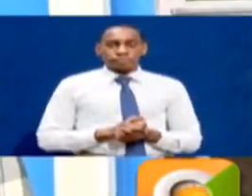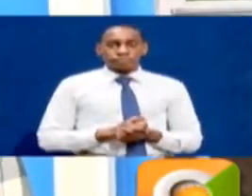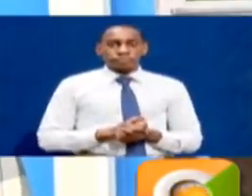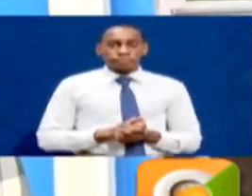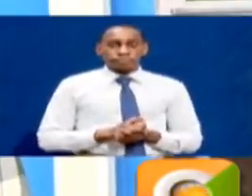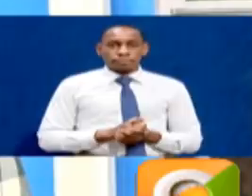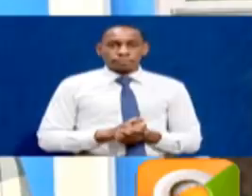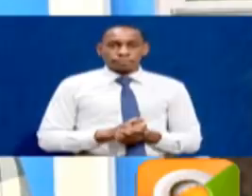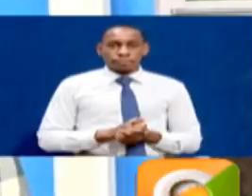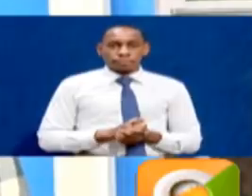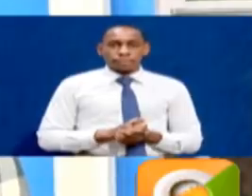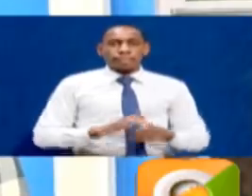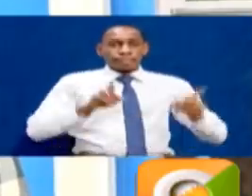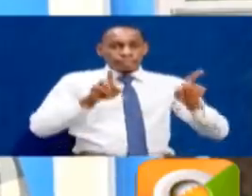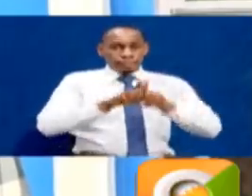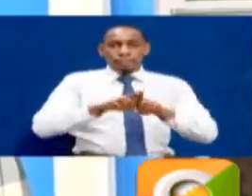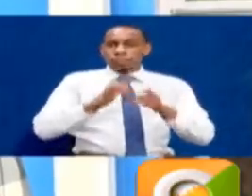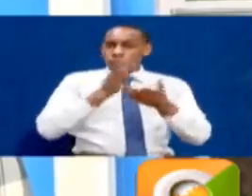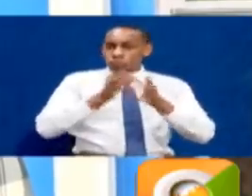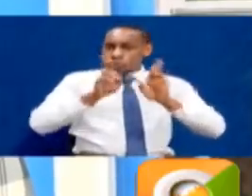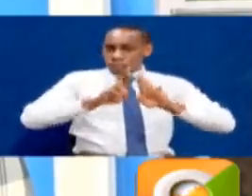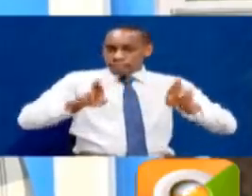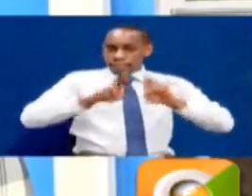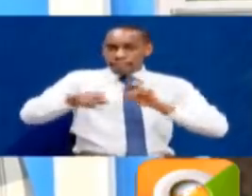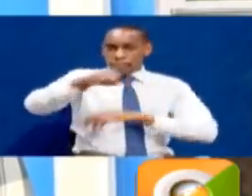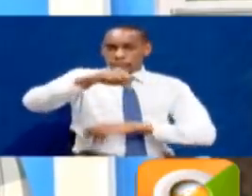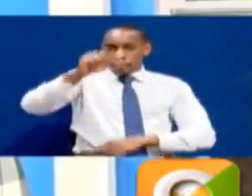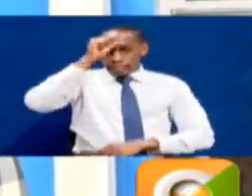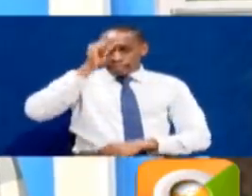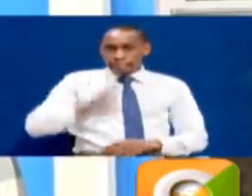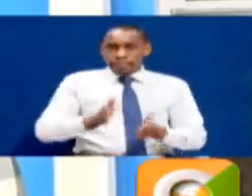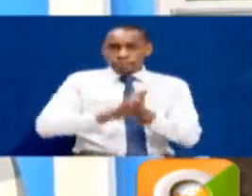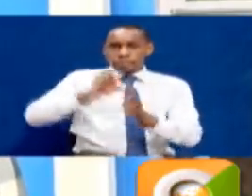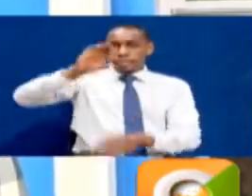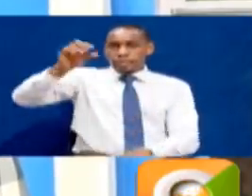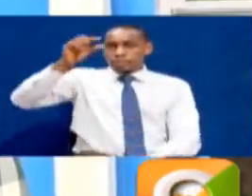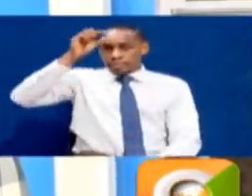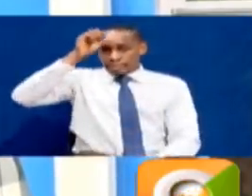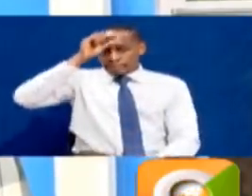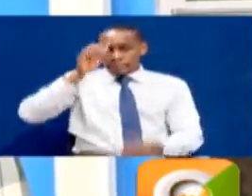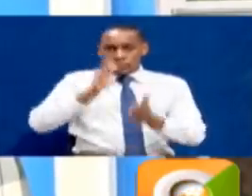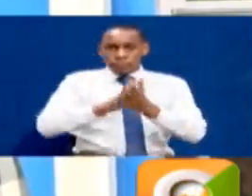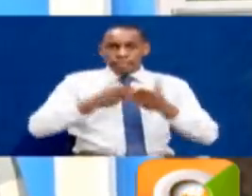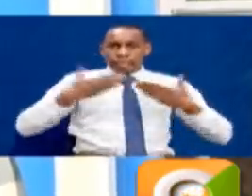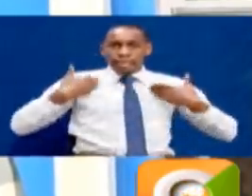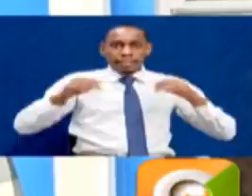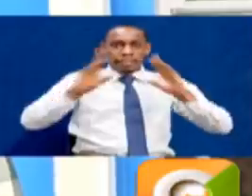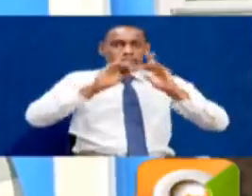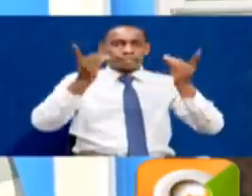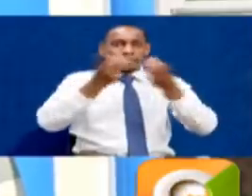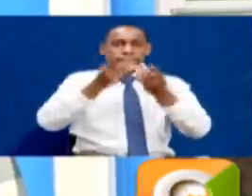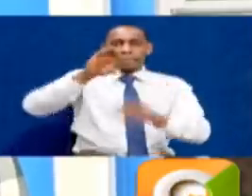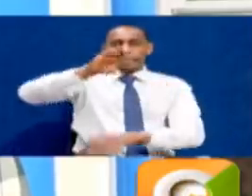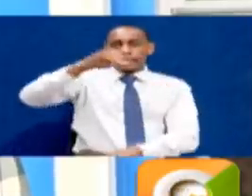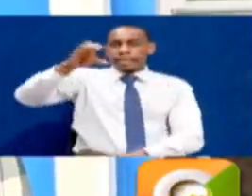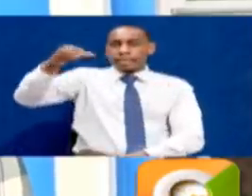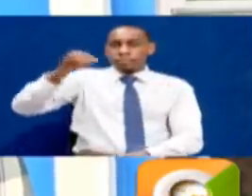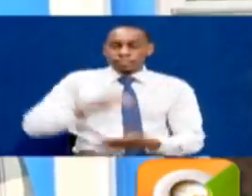sure we are up to the task as governors, as county governments, and as health departments in the